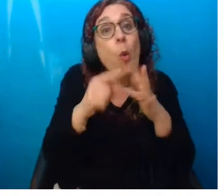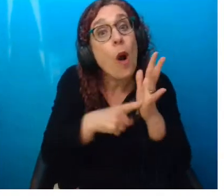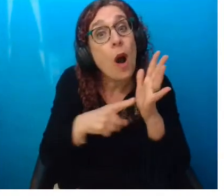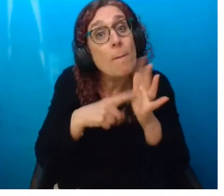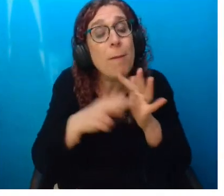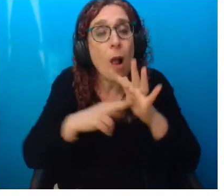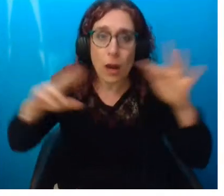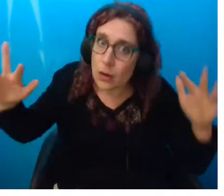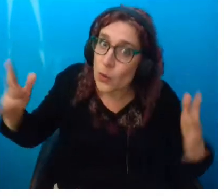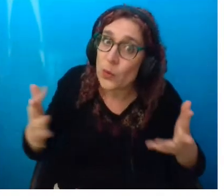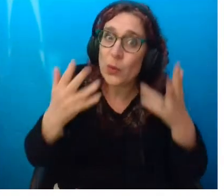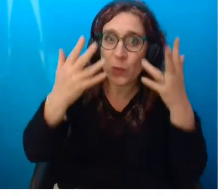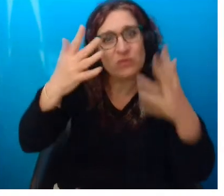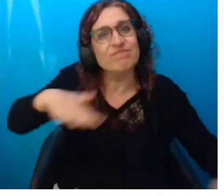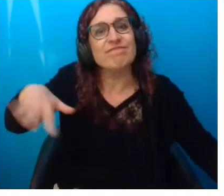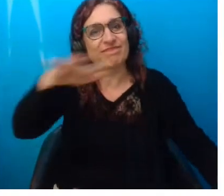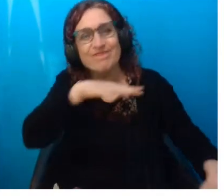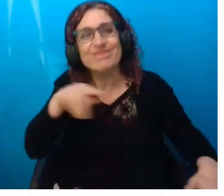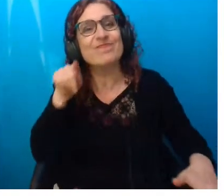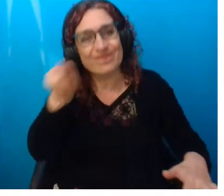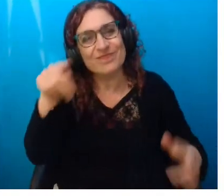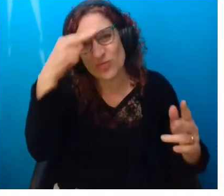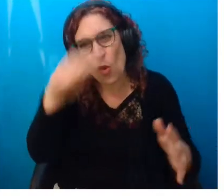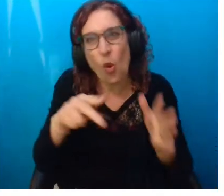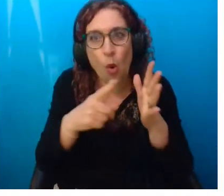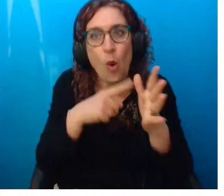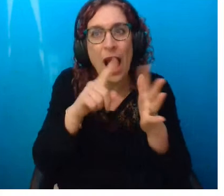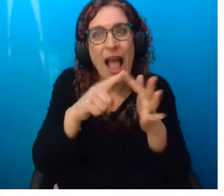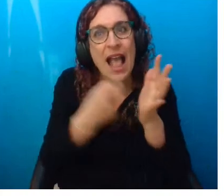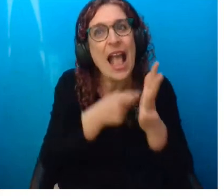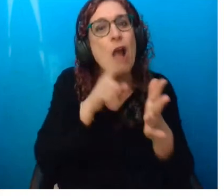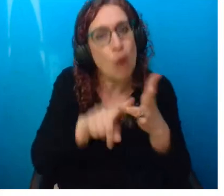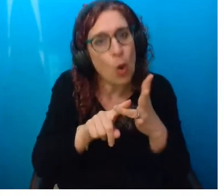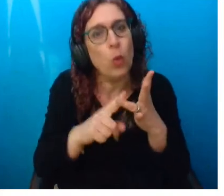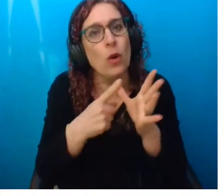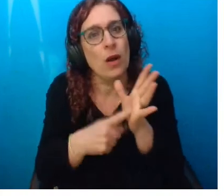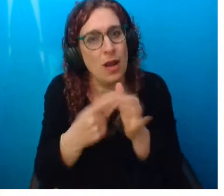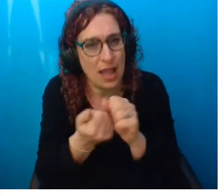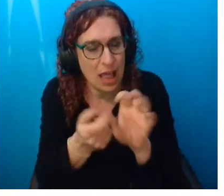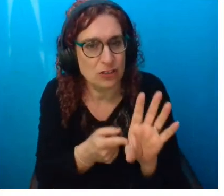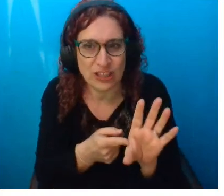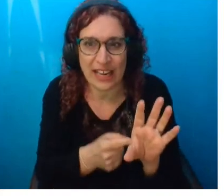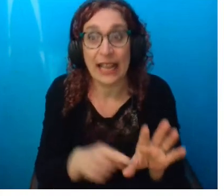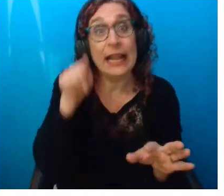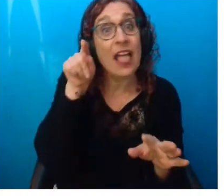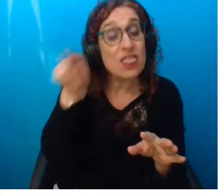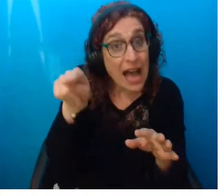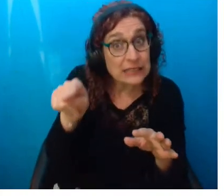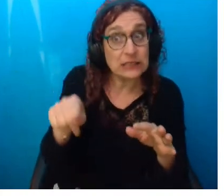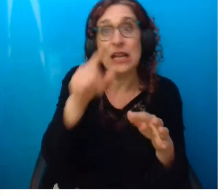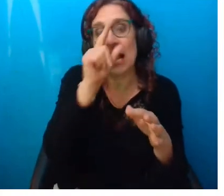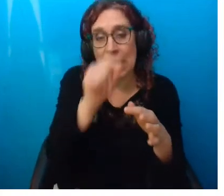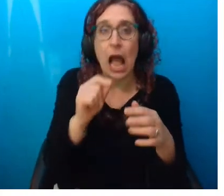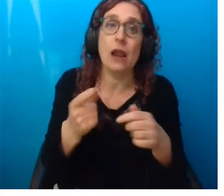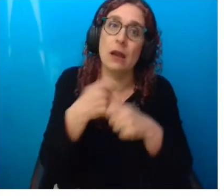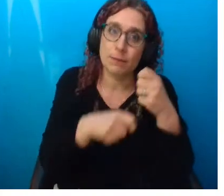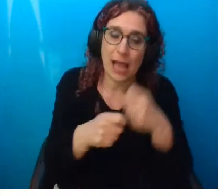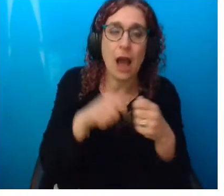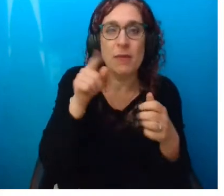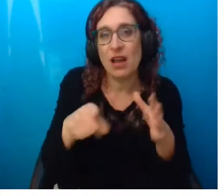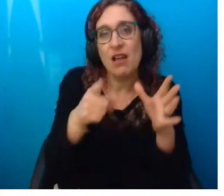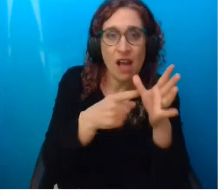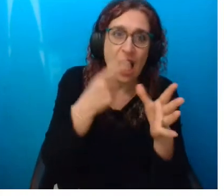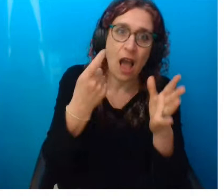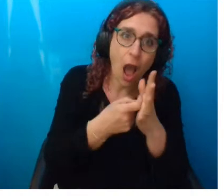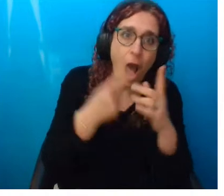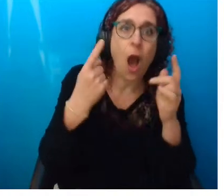And these are known to trigger allergic rhinitis, allergic conjunctivitis, asthma, and